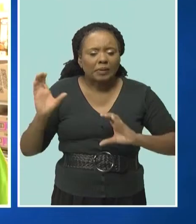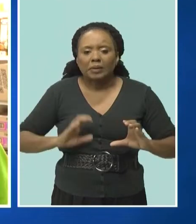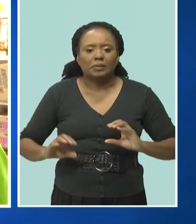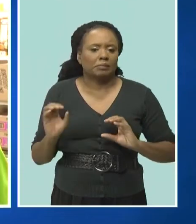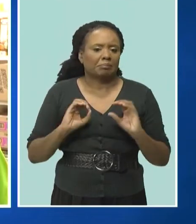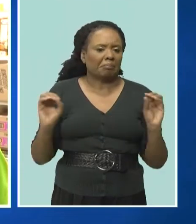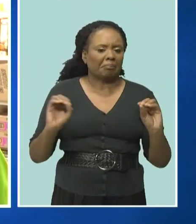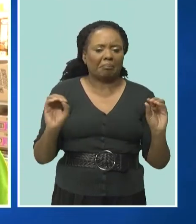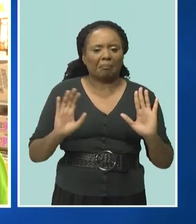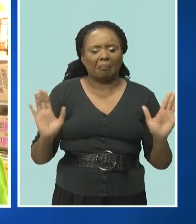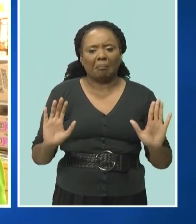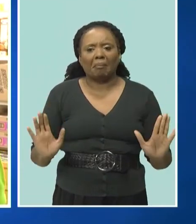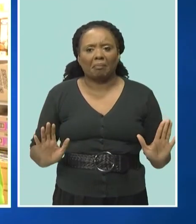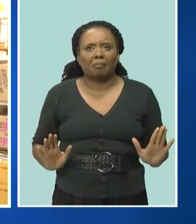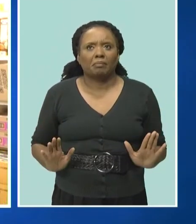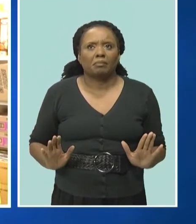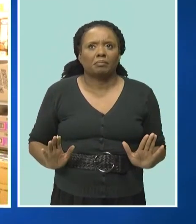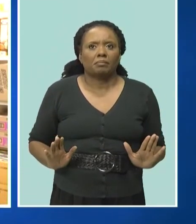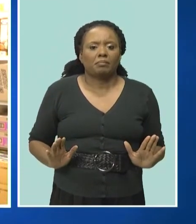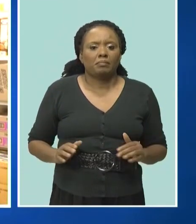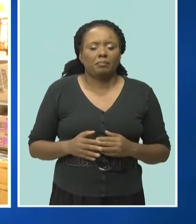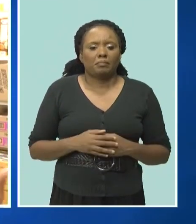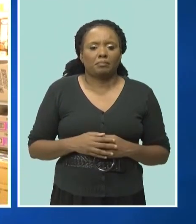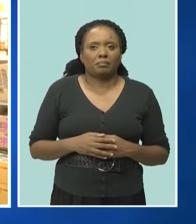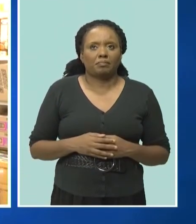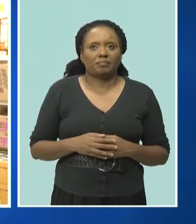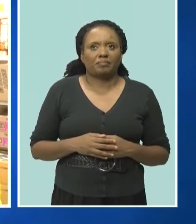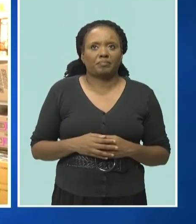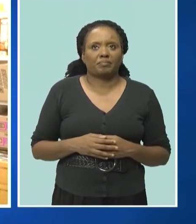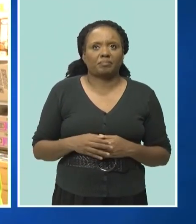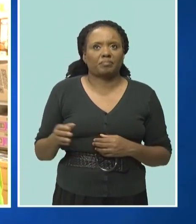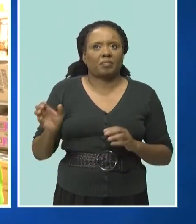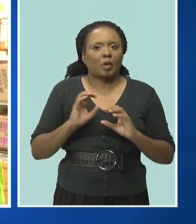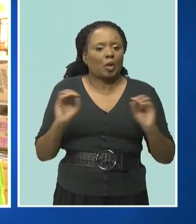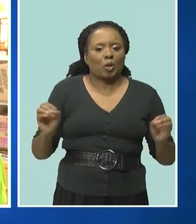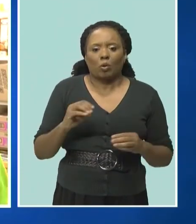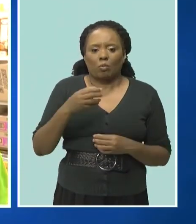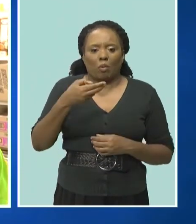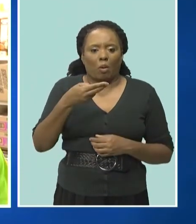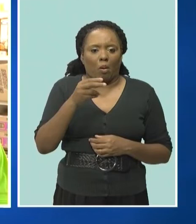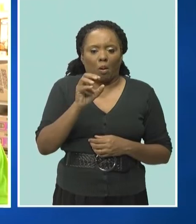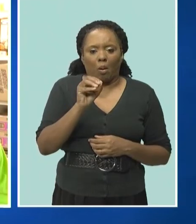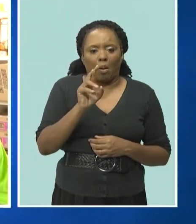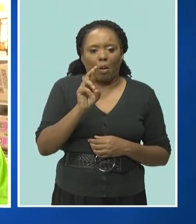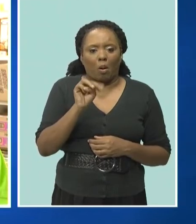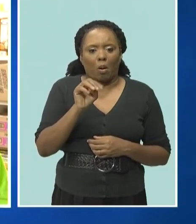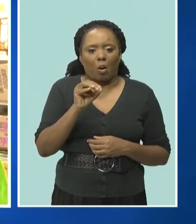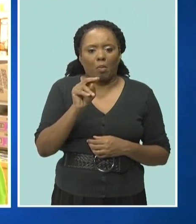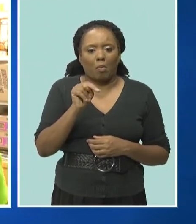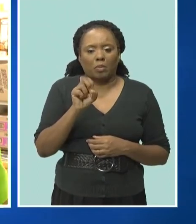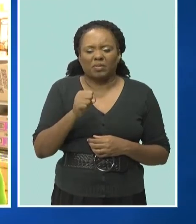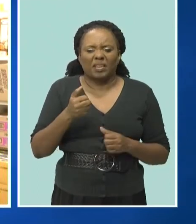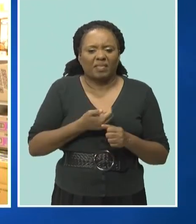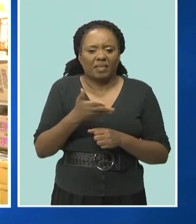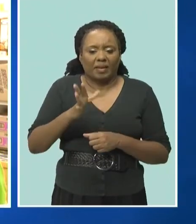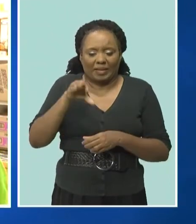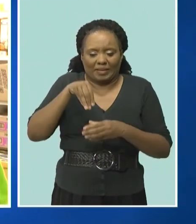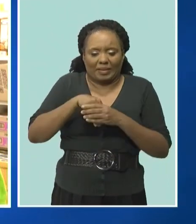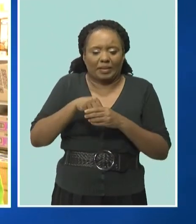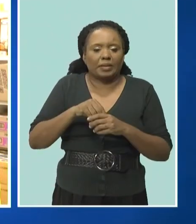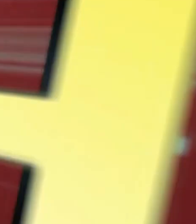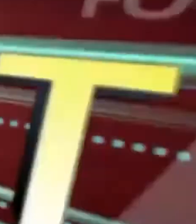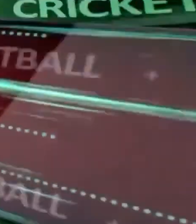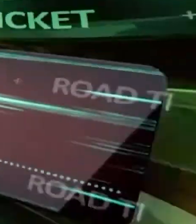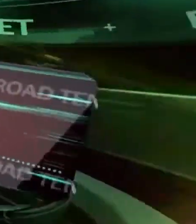pesticides, no genetically modified hormones. So all the ingredients that are in the products are all natural